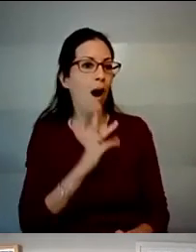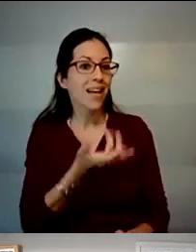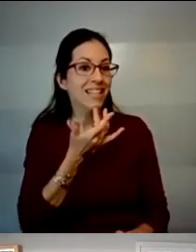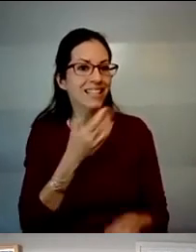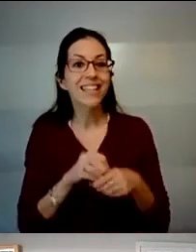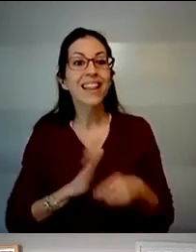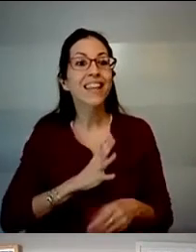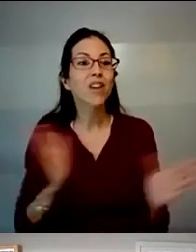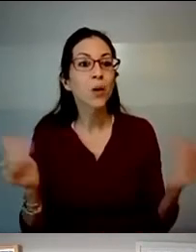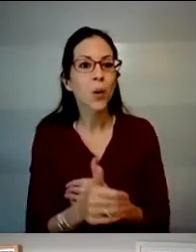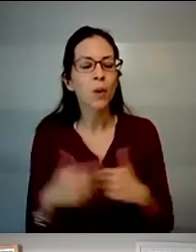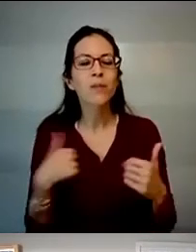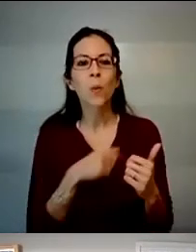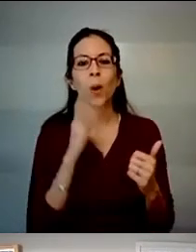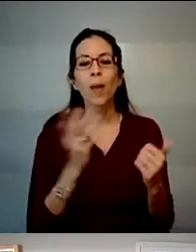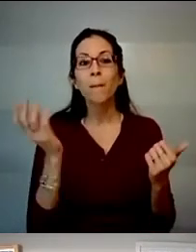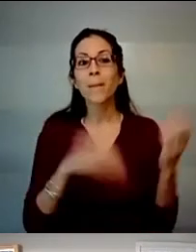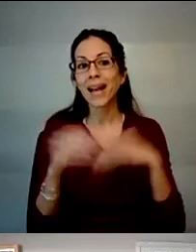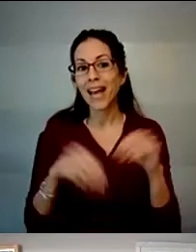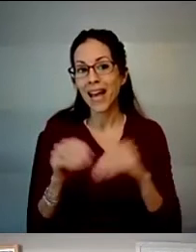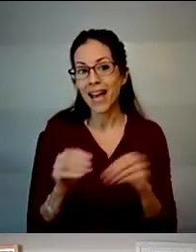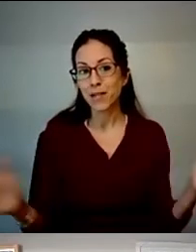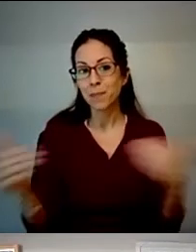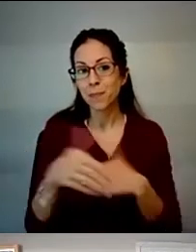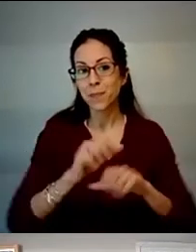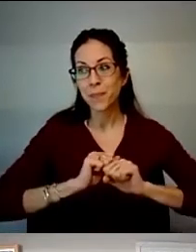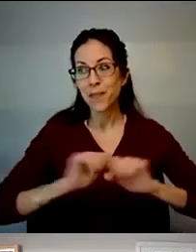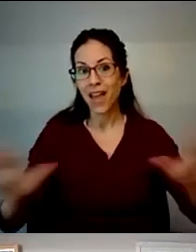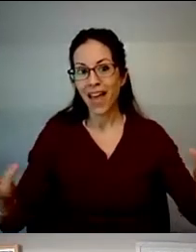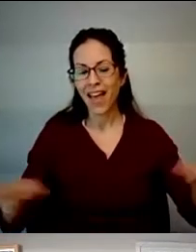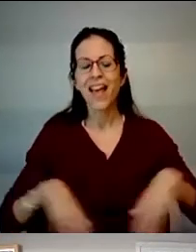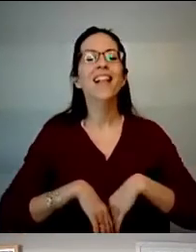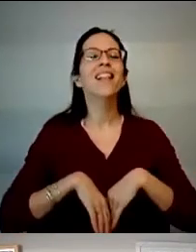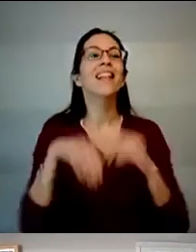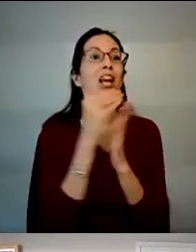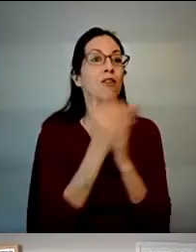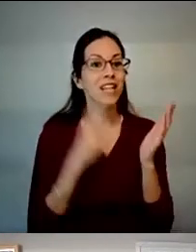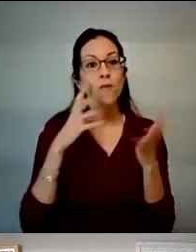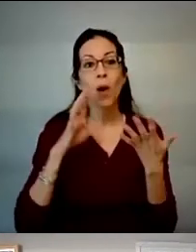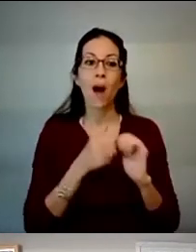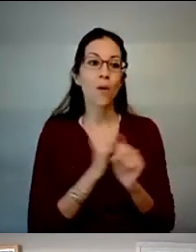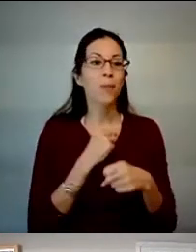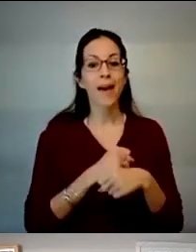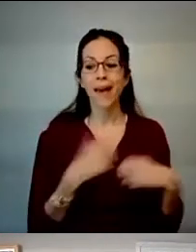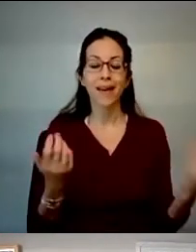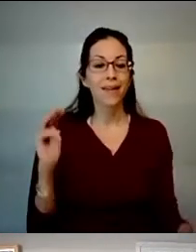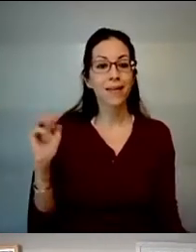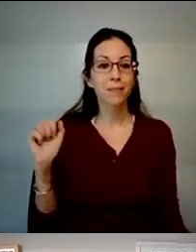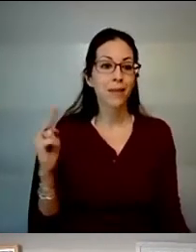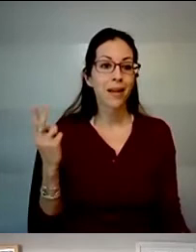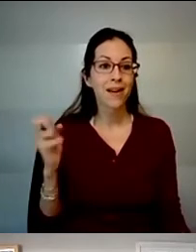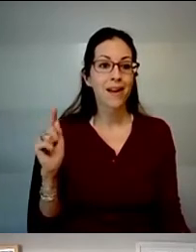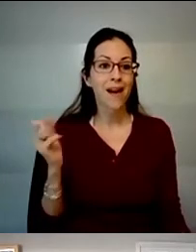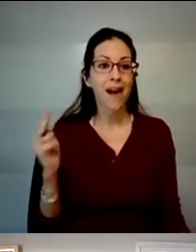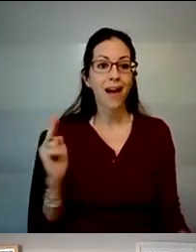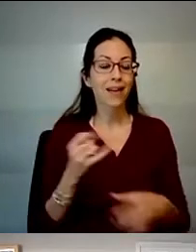up, we'd have somebody do it, mail out the ingredients and how to make a Manhattan, and then they'd sign into a WebEx and we'd have